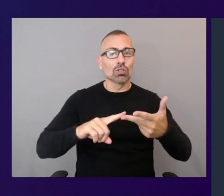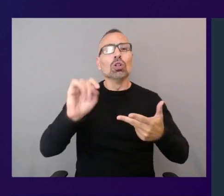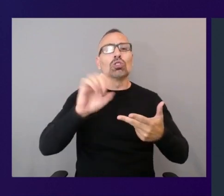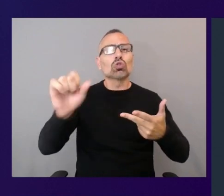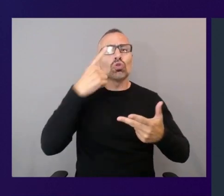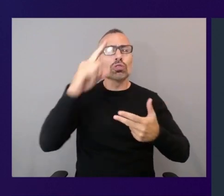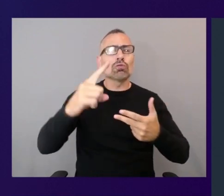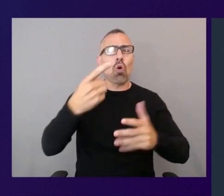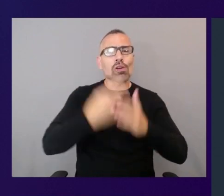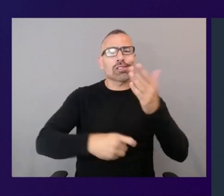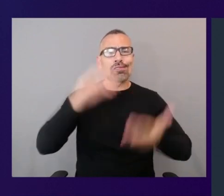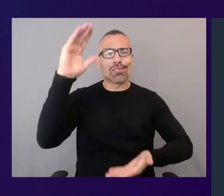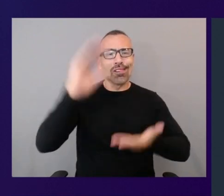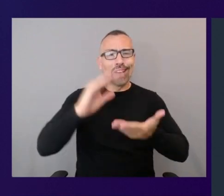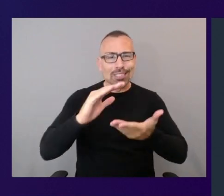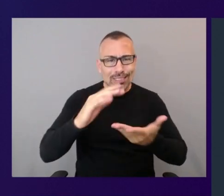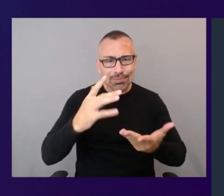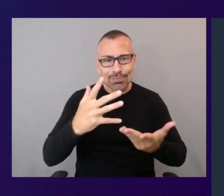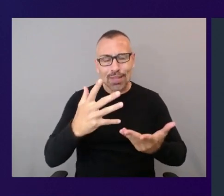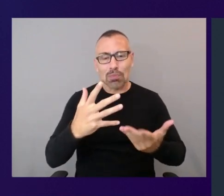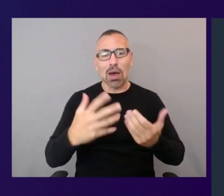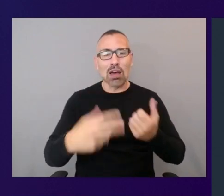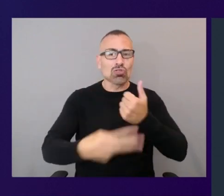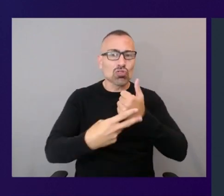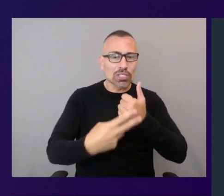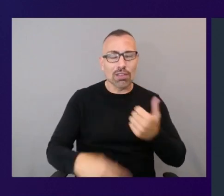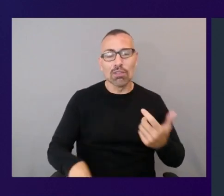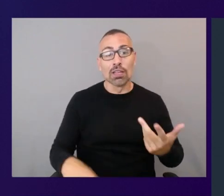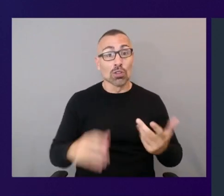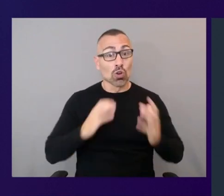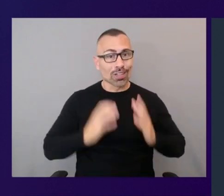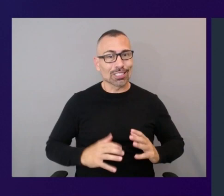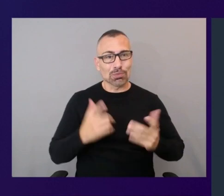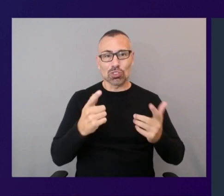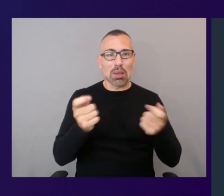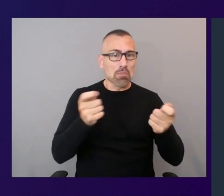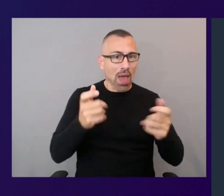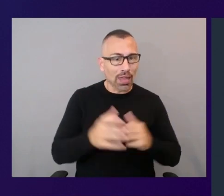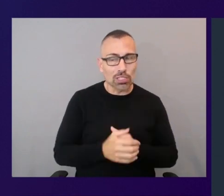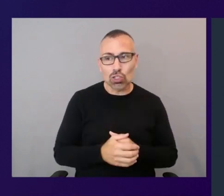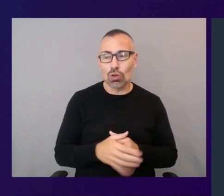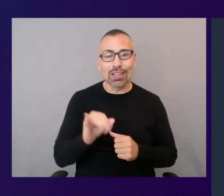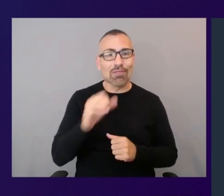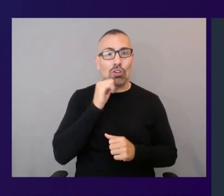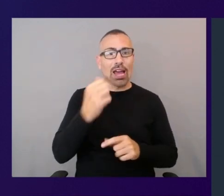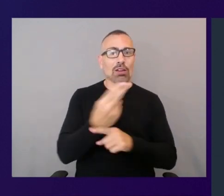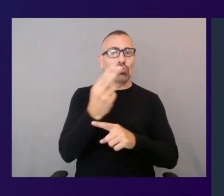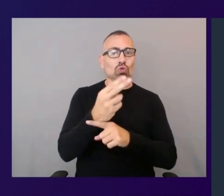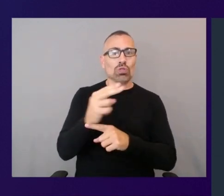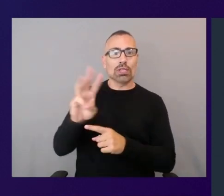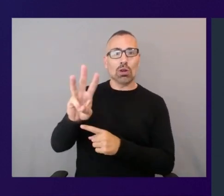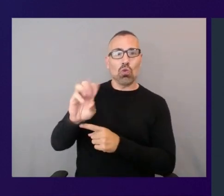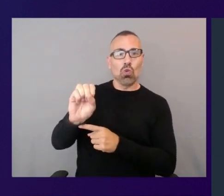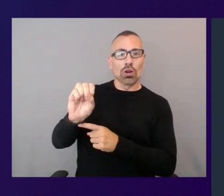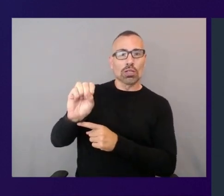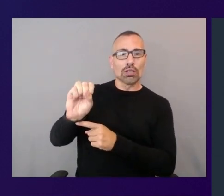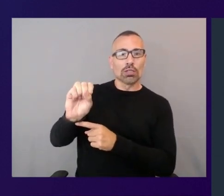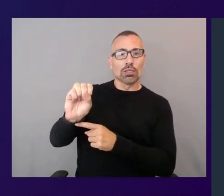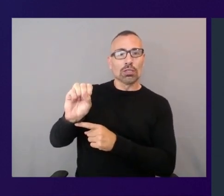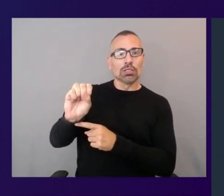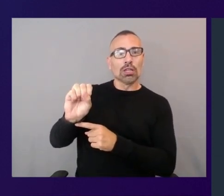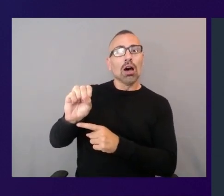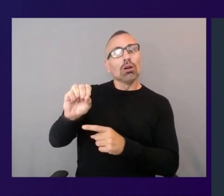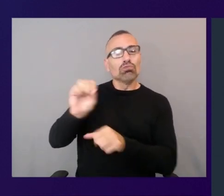manage their fleet and allows customers to turn the lights off if they're not actually using the workspaces that they think that they have